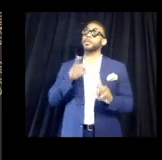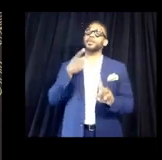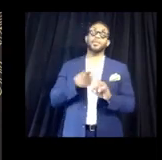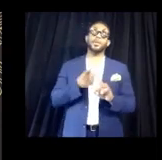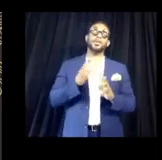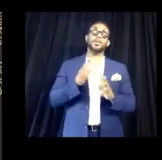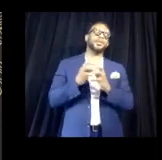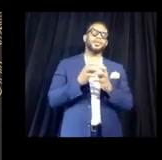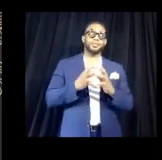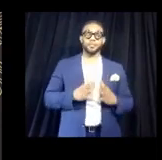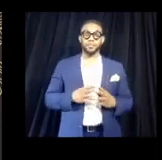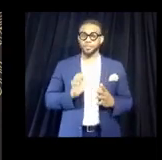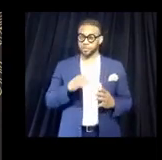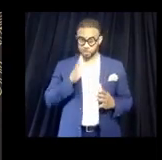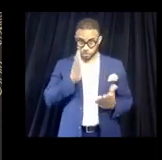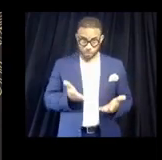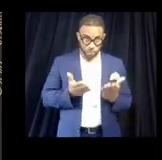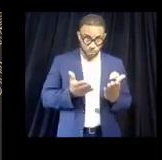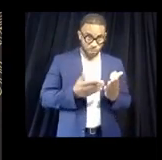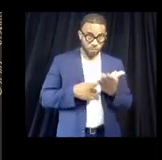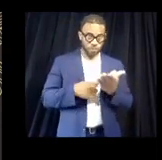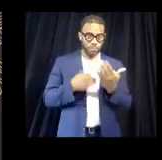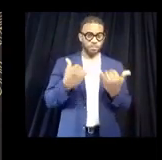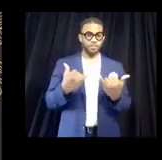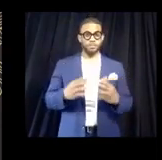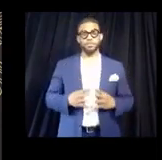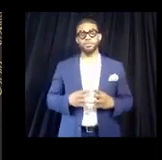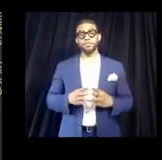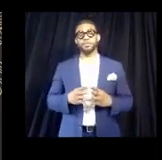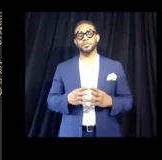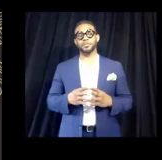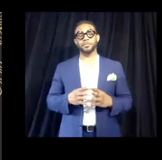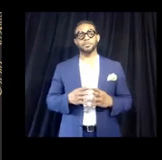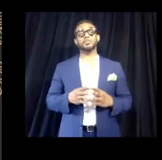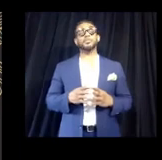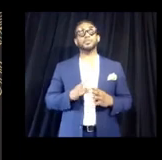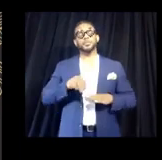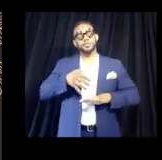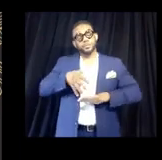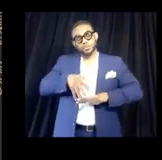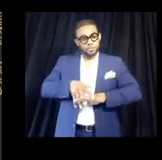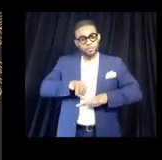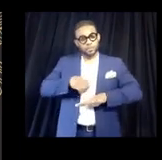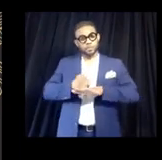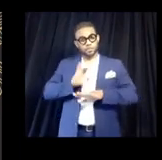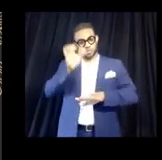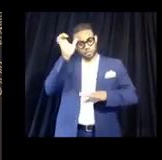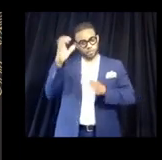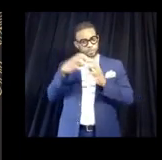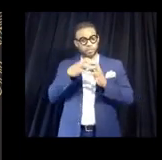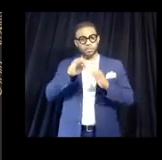the varied notions of intersectionalities that we will present and discuss today. We ground our conceptualizations